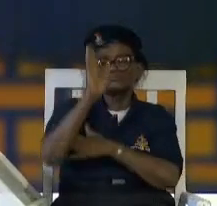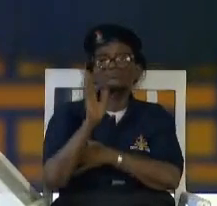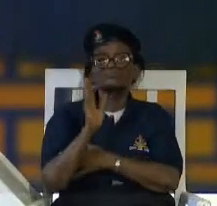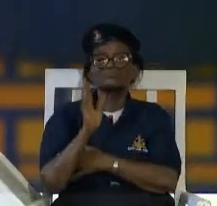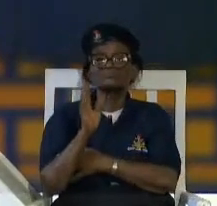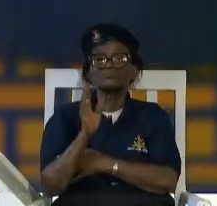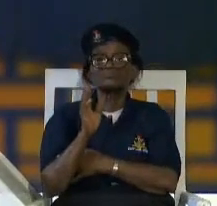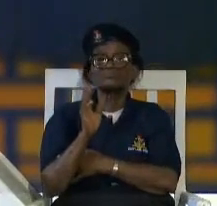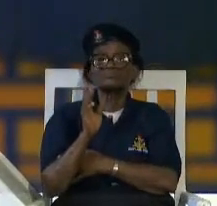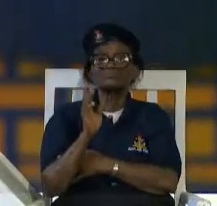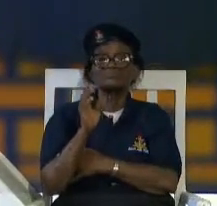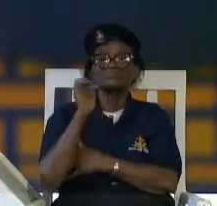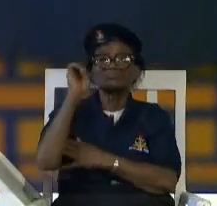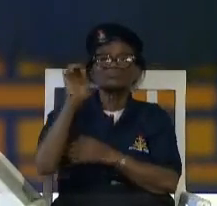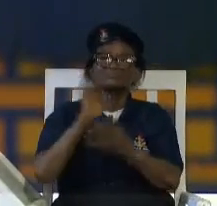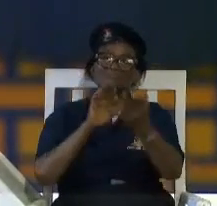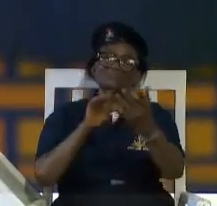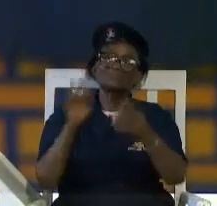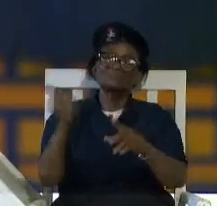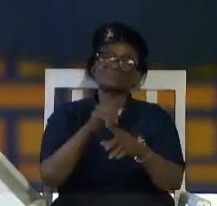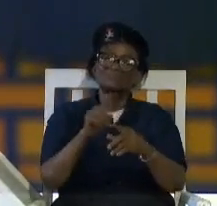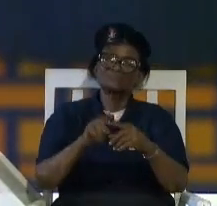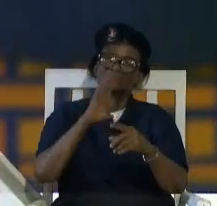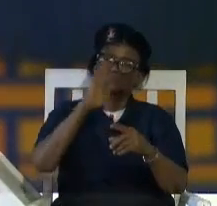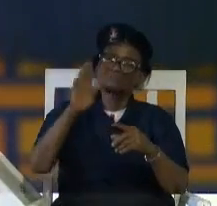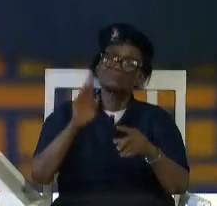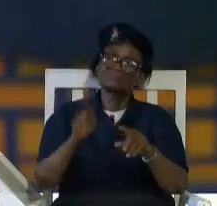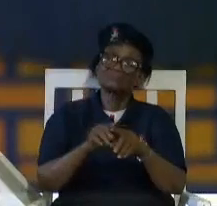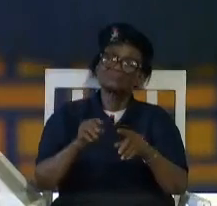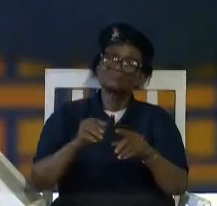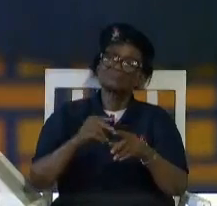He expects you to be as pure as light.